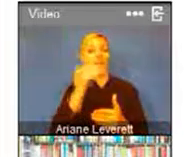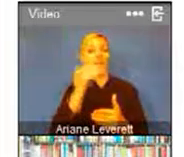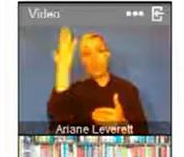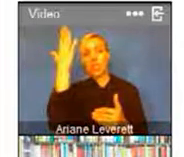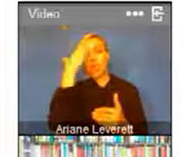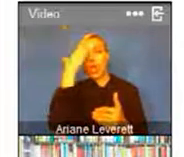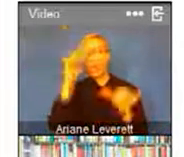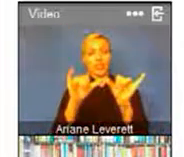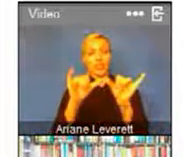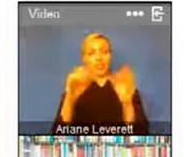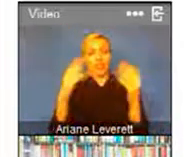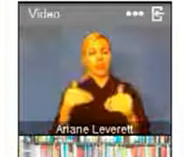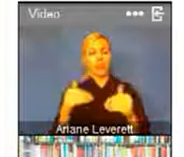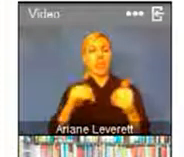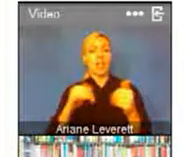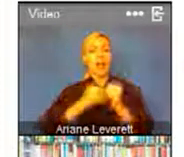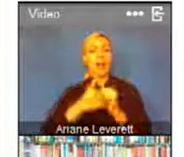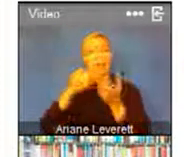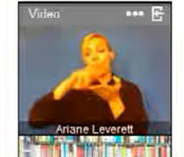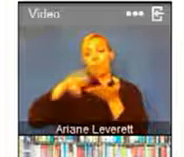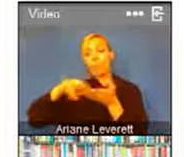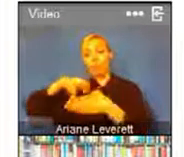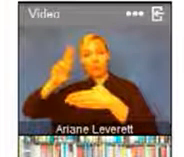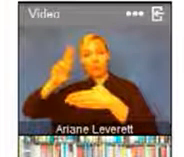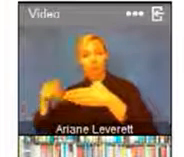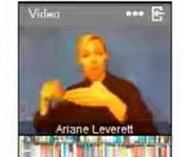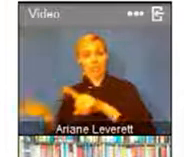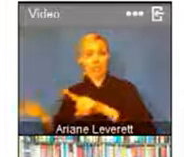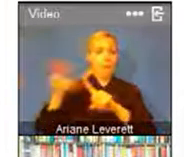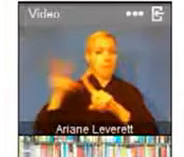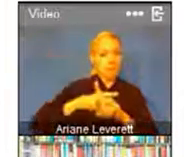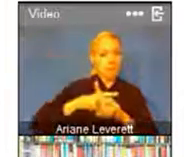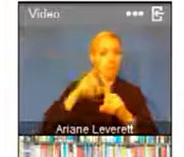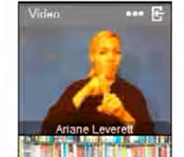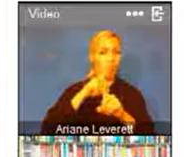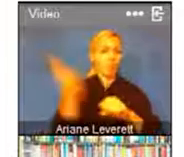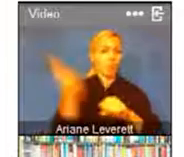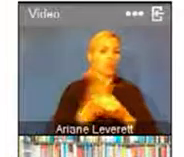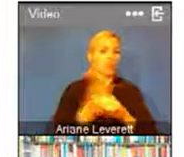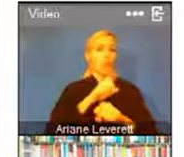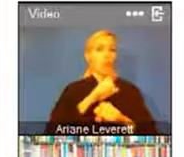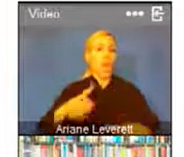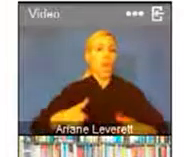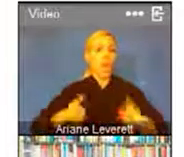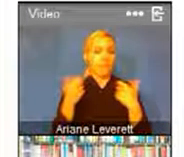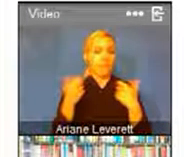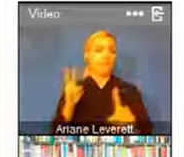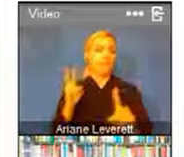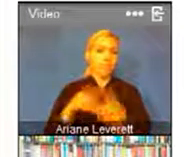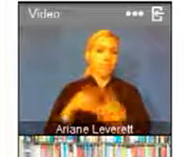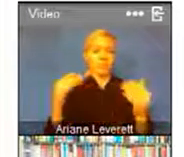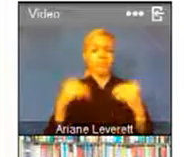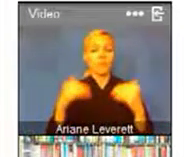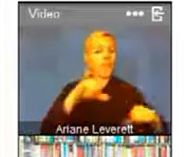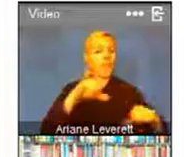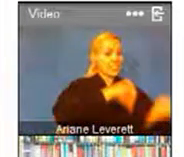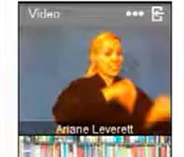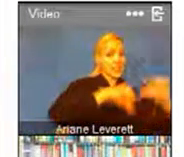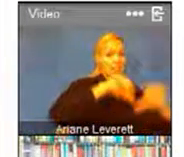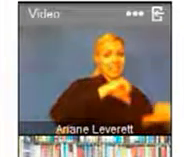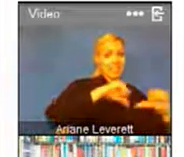information, overview on research activities, key research findings, some data and